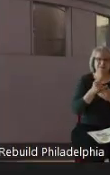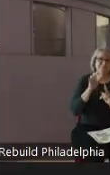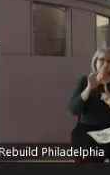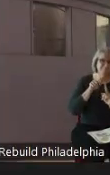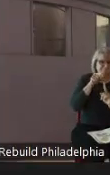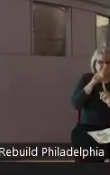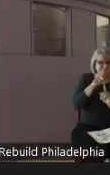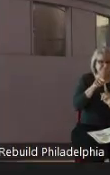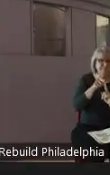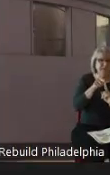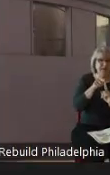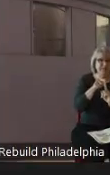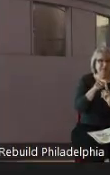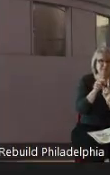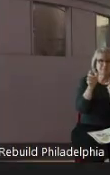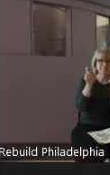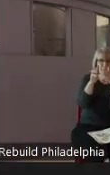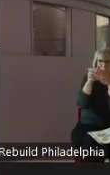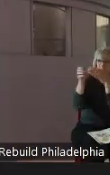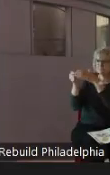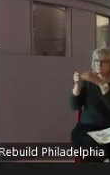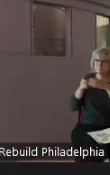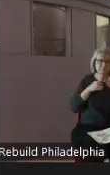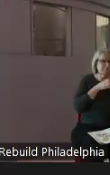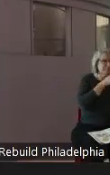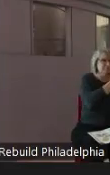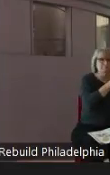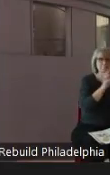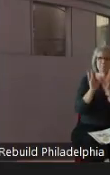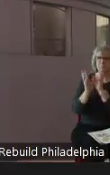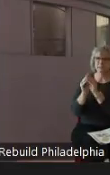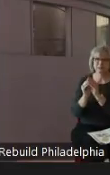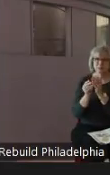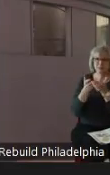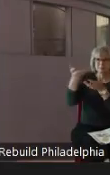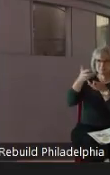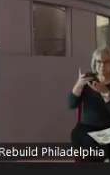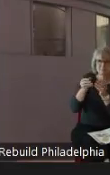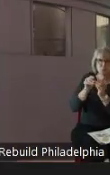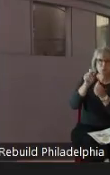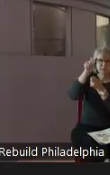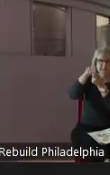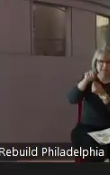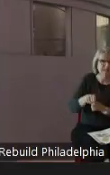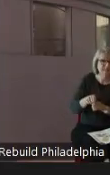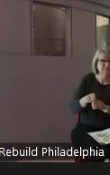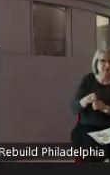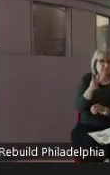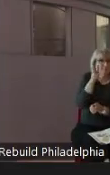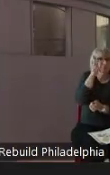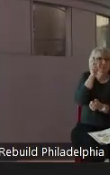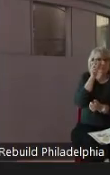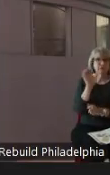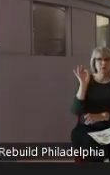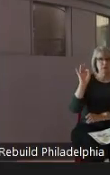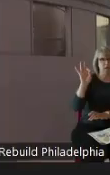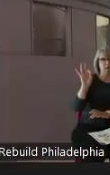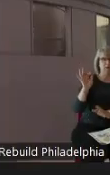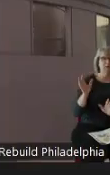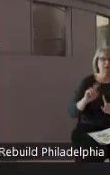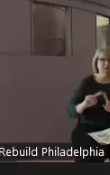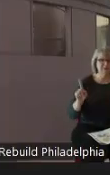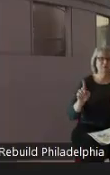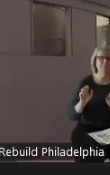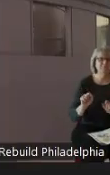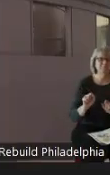importantly, having a breakout session after this where we can get into more detail than us just talking to you.